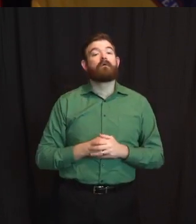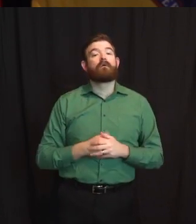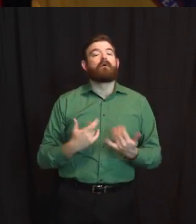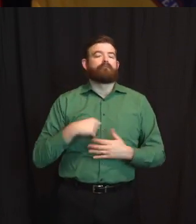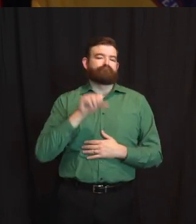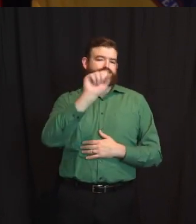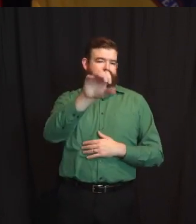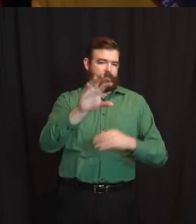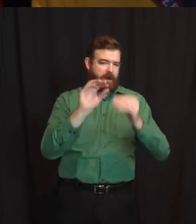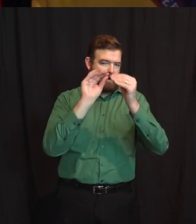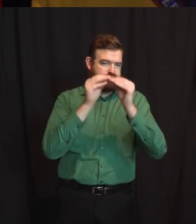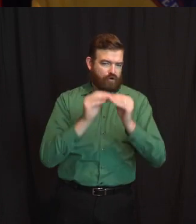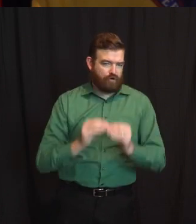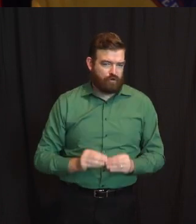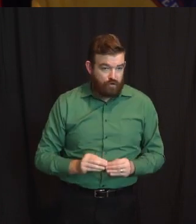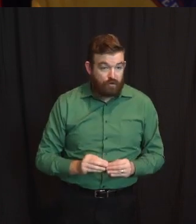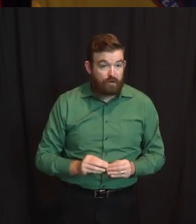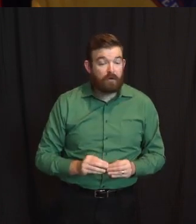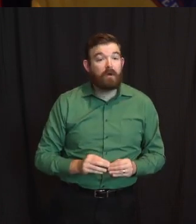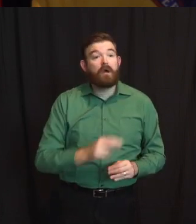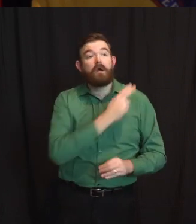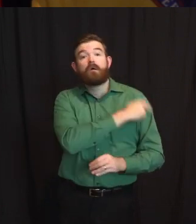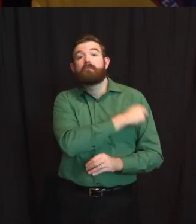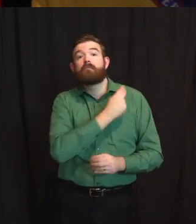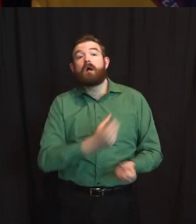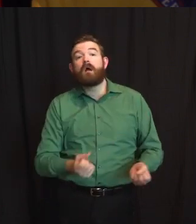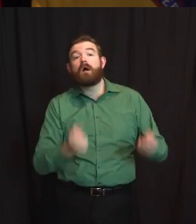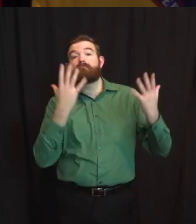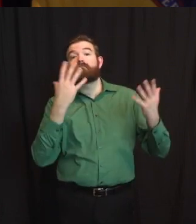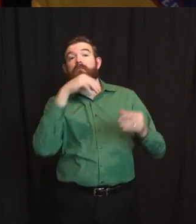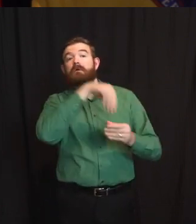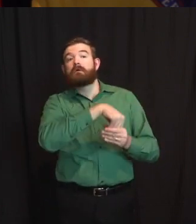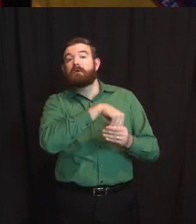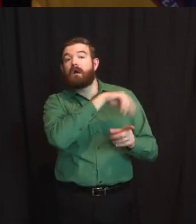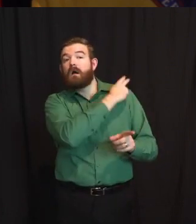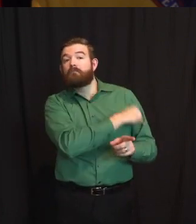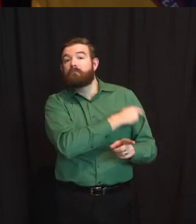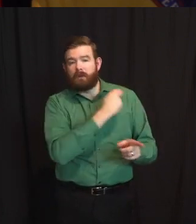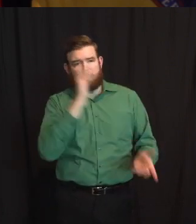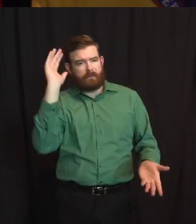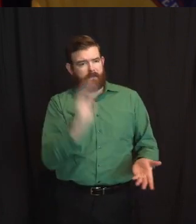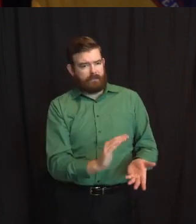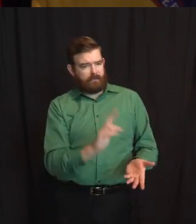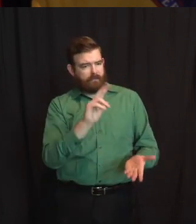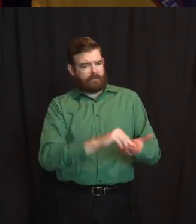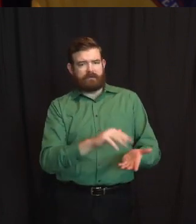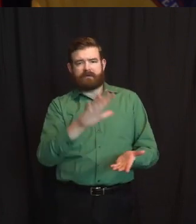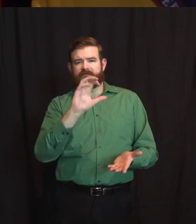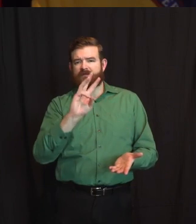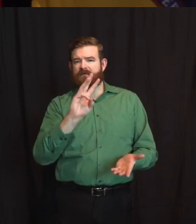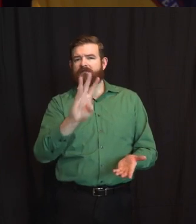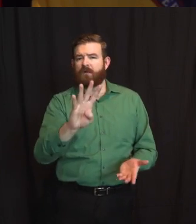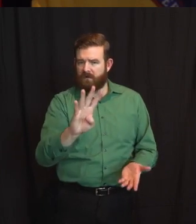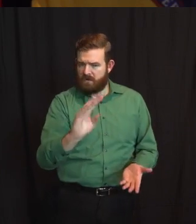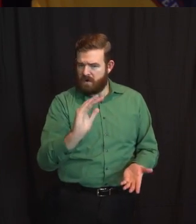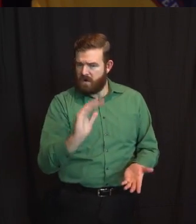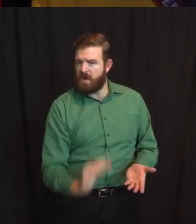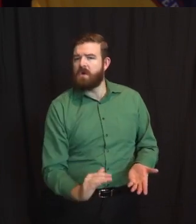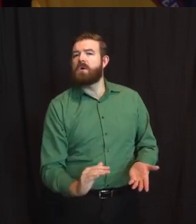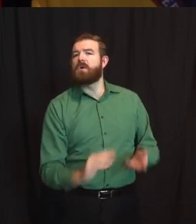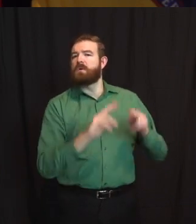our hospitals were at the lowest, our hospitalizations at 3,564, of which a little